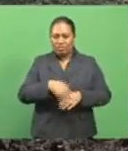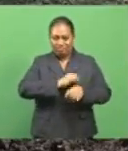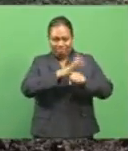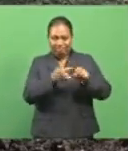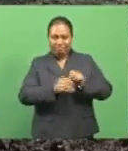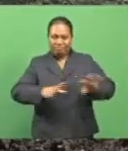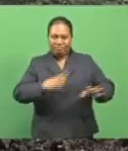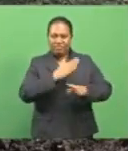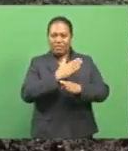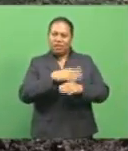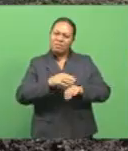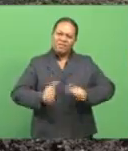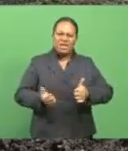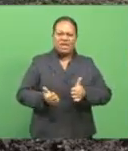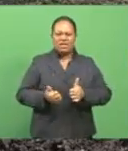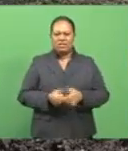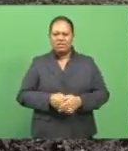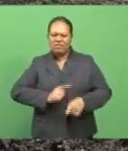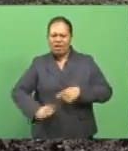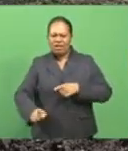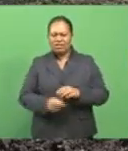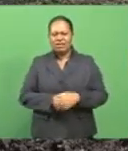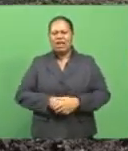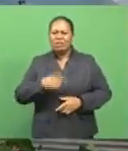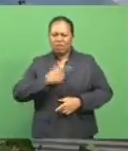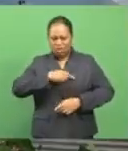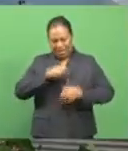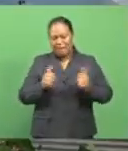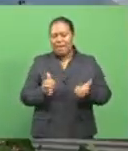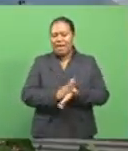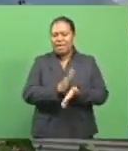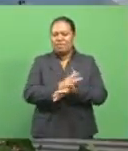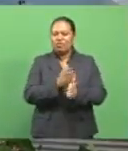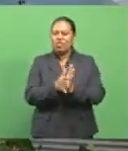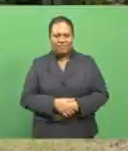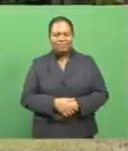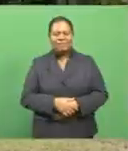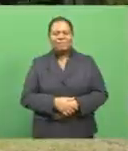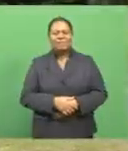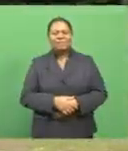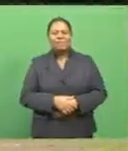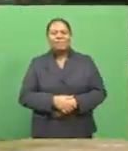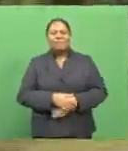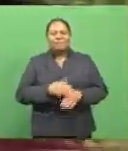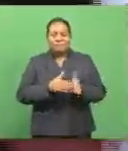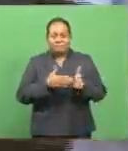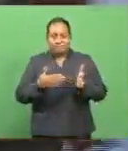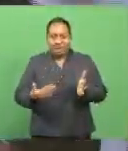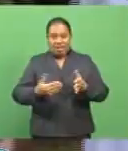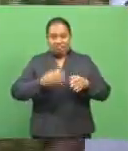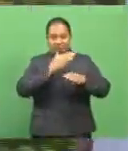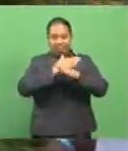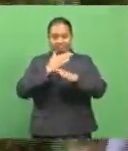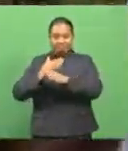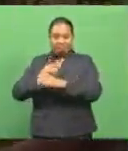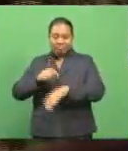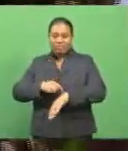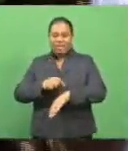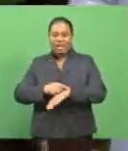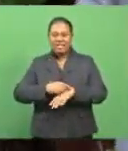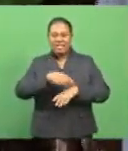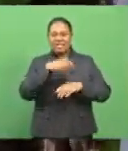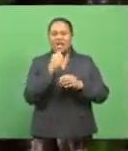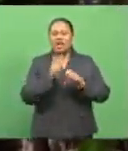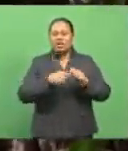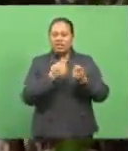to be happy to get back to training with the boys and the team. During this lockdown period, rugby players have